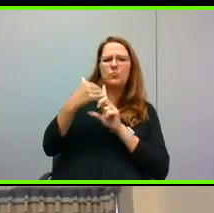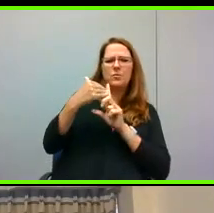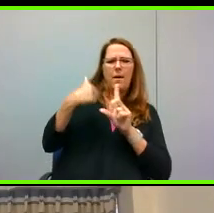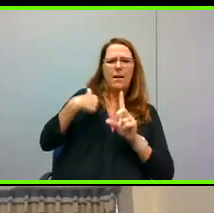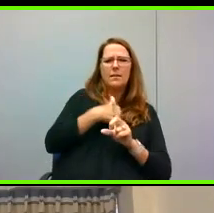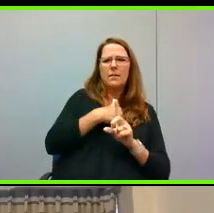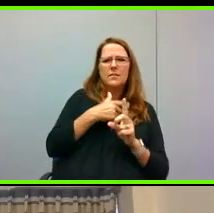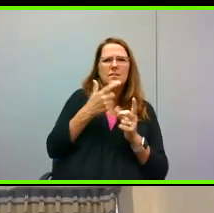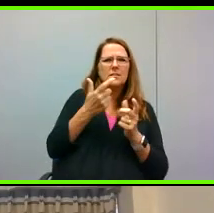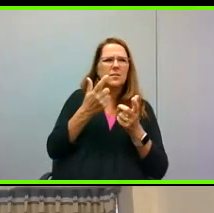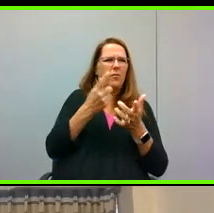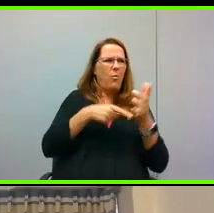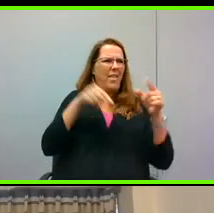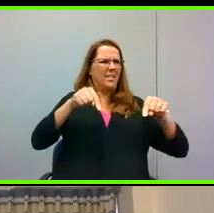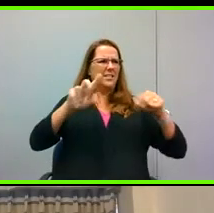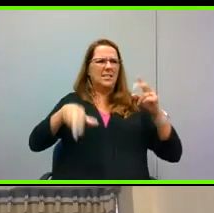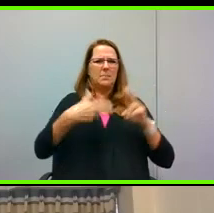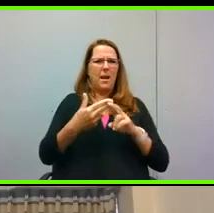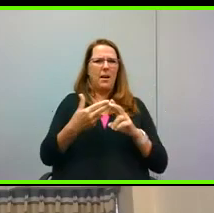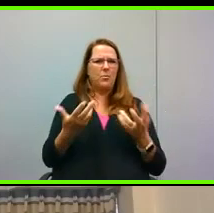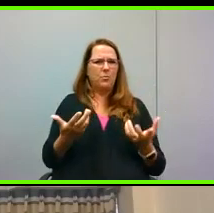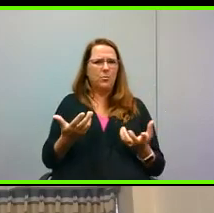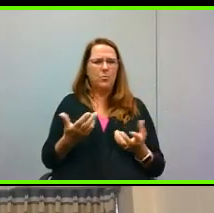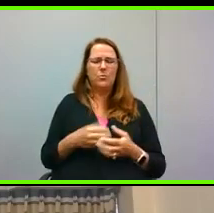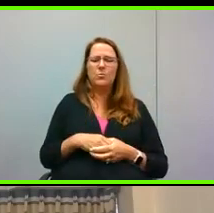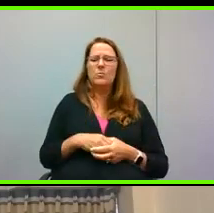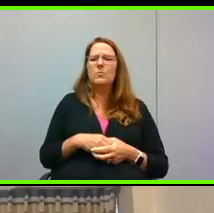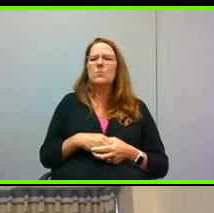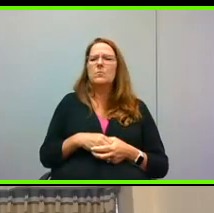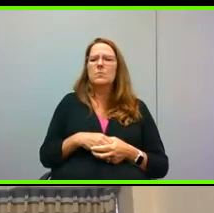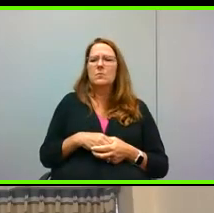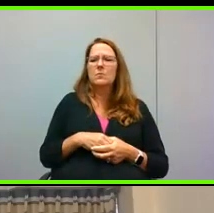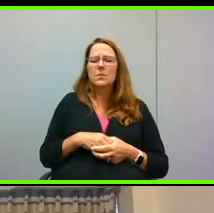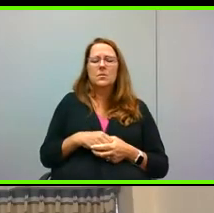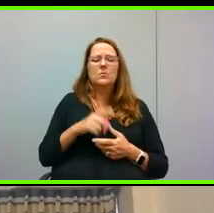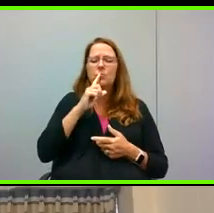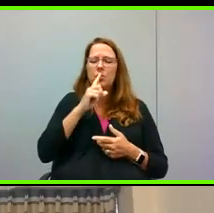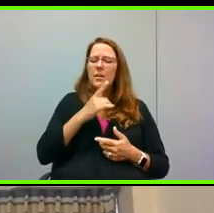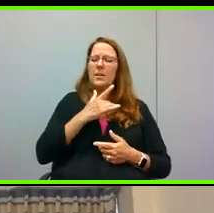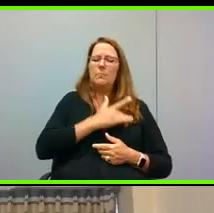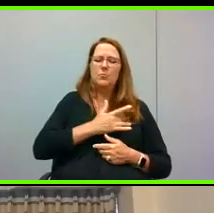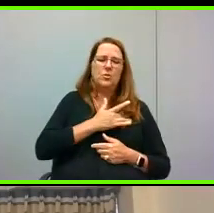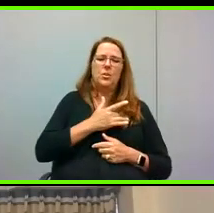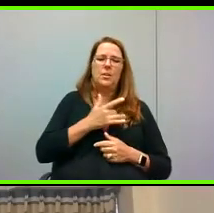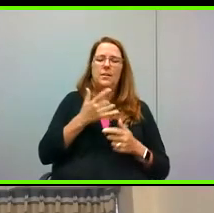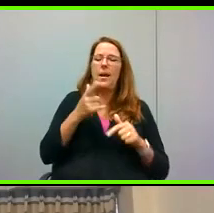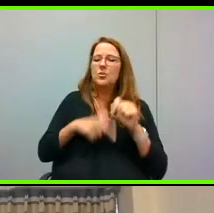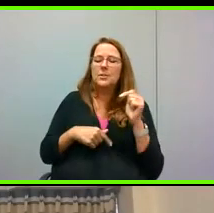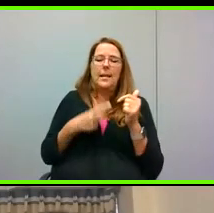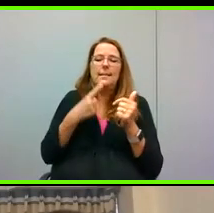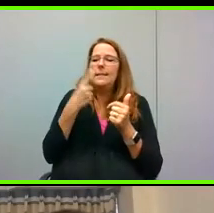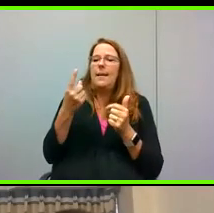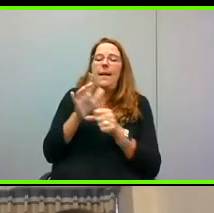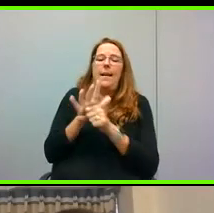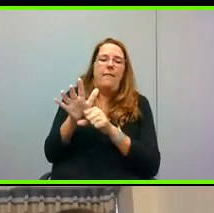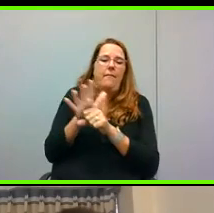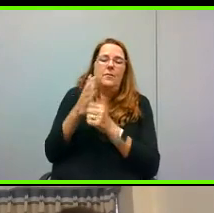about. It's just so greatly appreciated. And I just can't say enough personally, thank you.